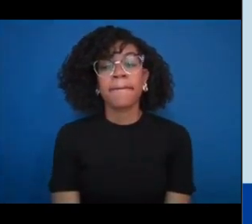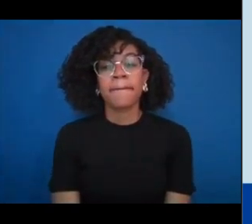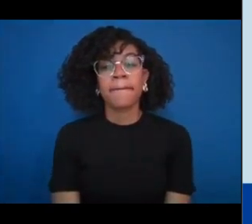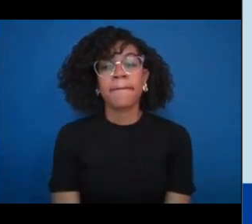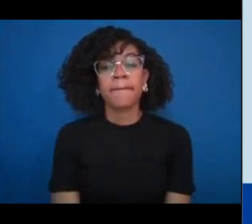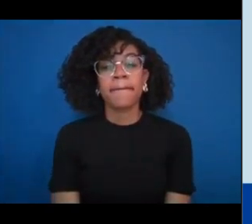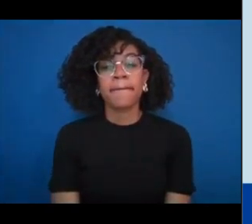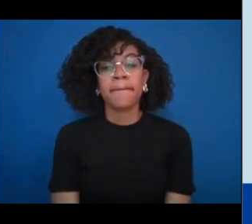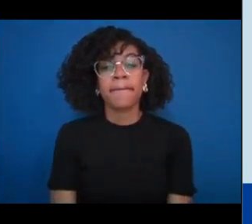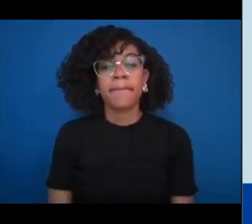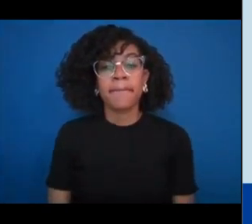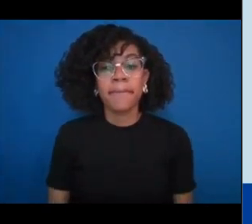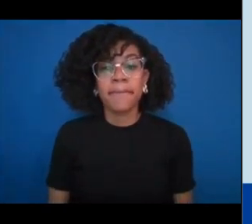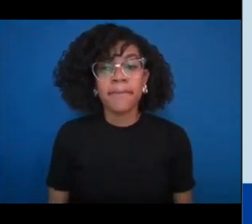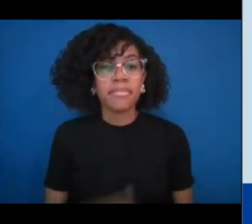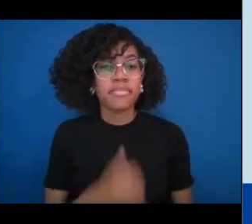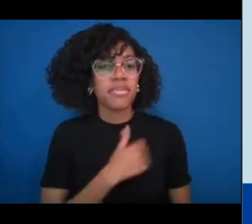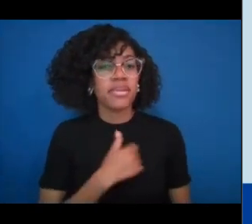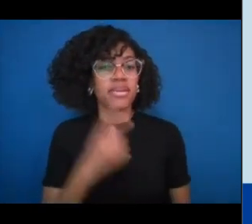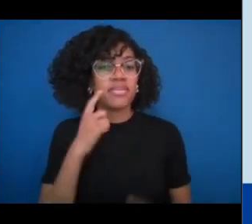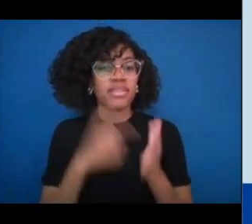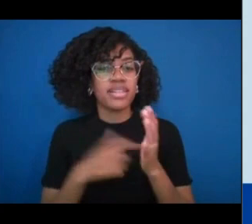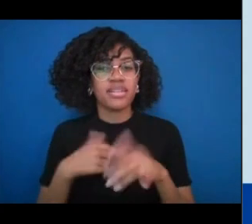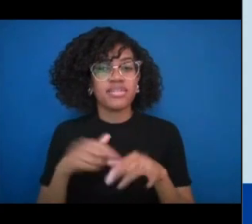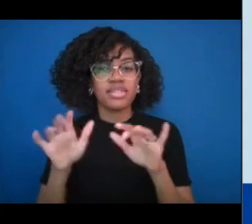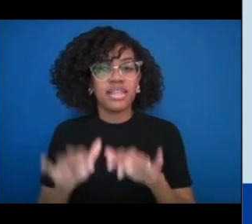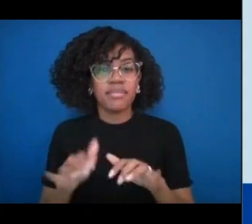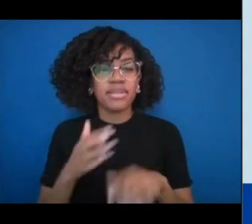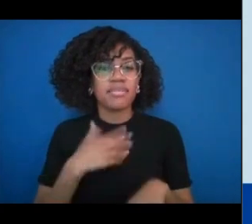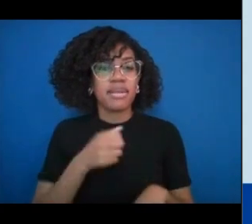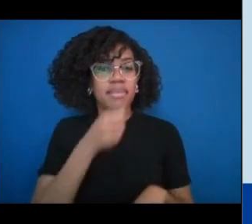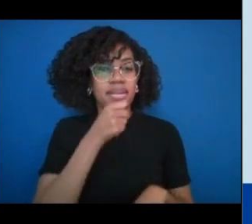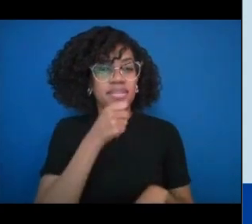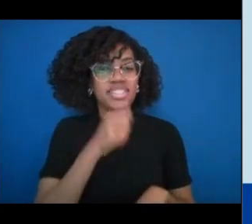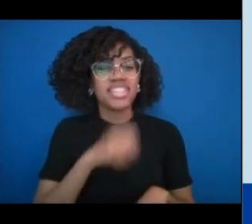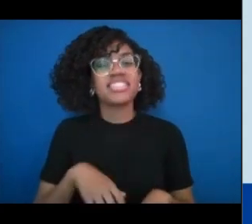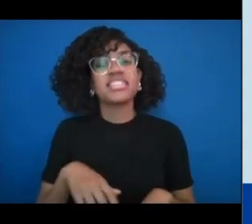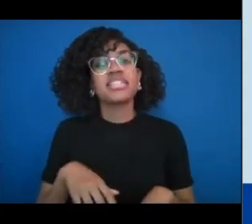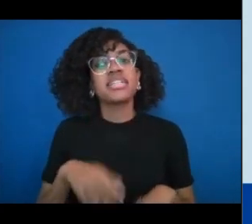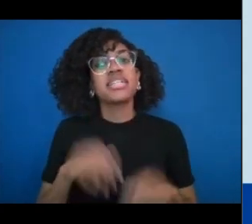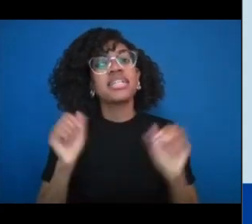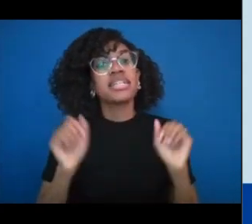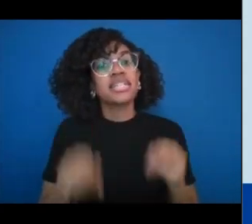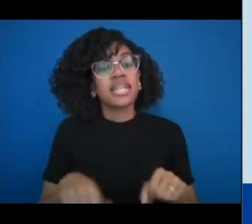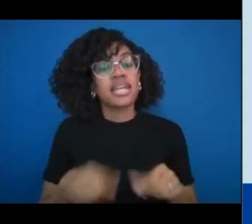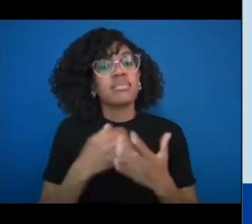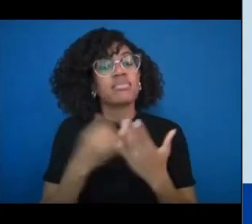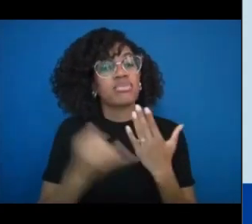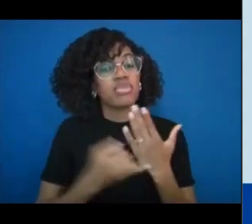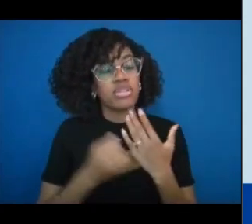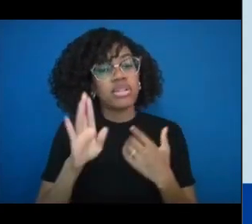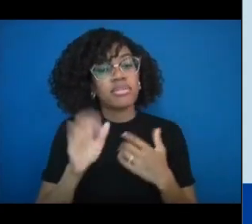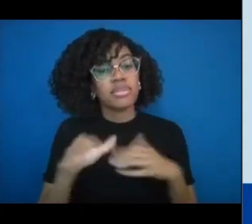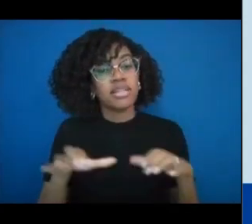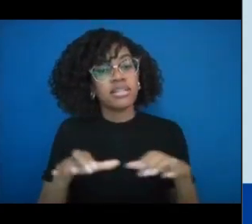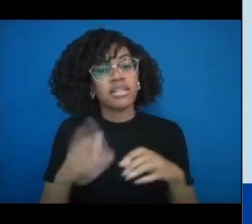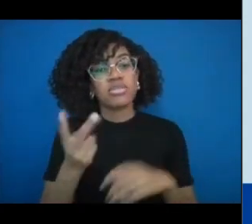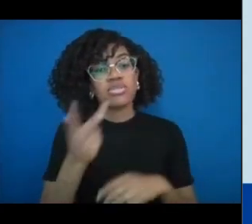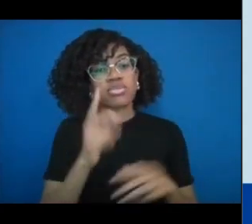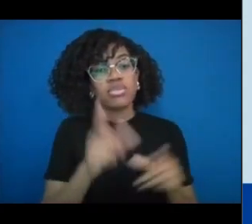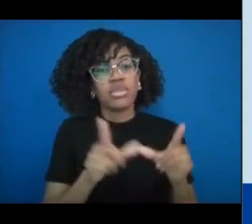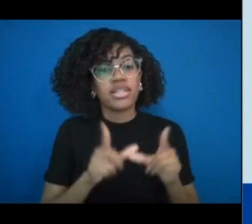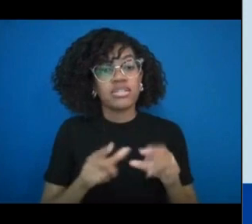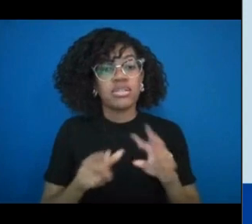Sorry, I realized that I was typing and my mic was on. Can the project be conducted in two locations, i.e. West